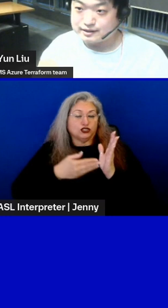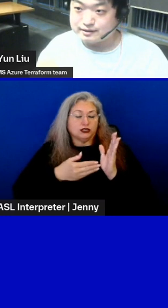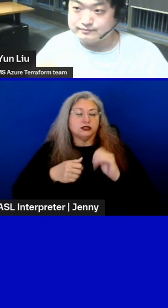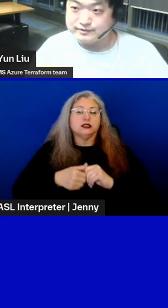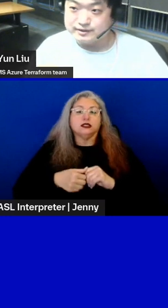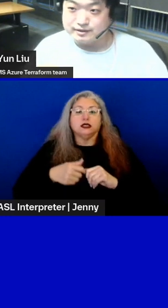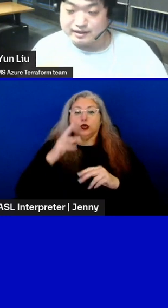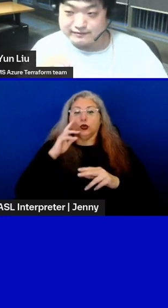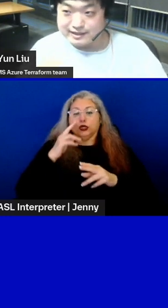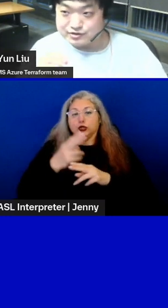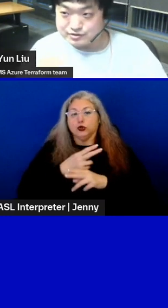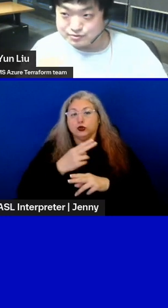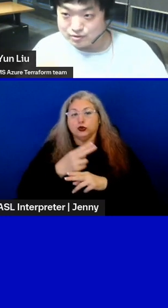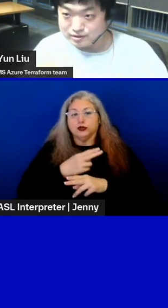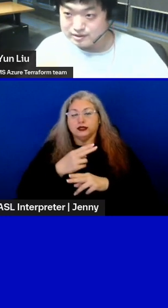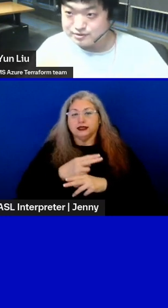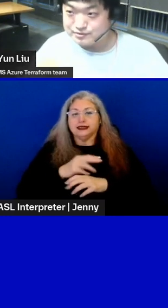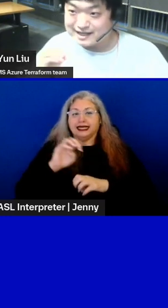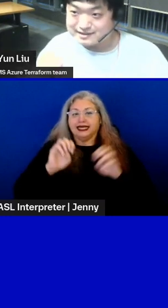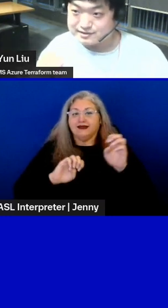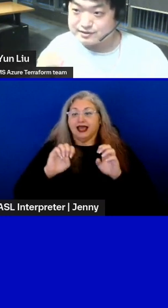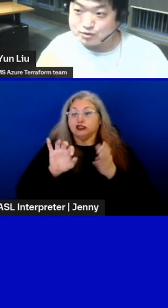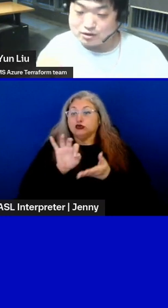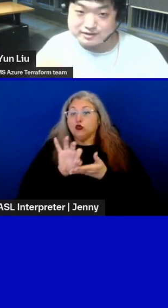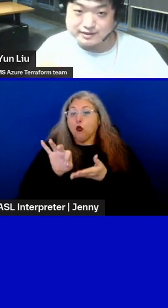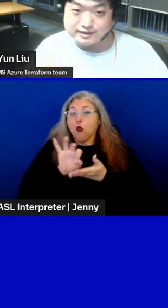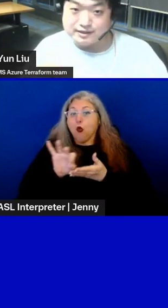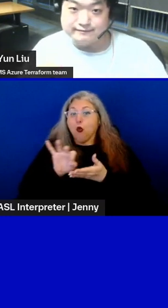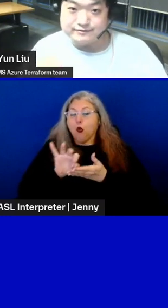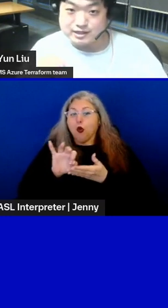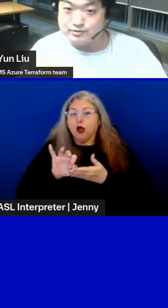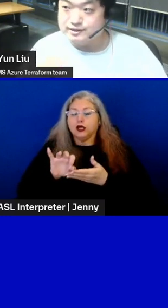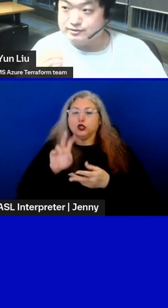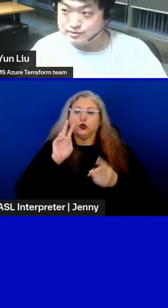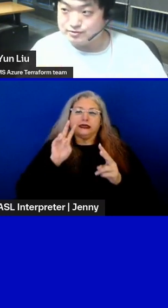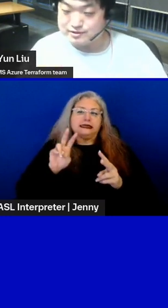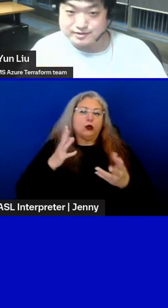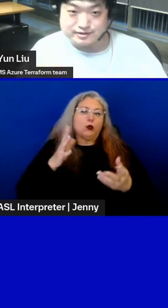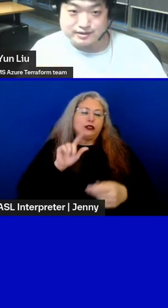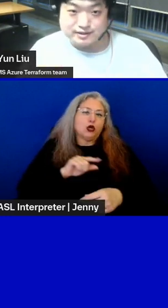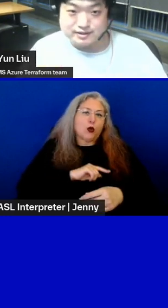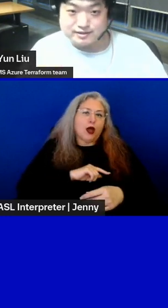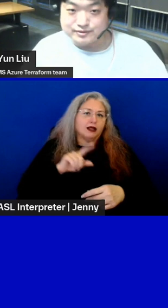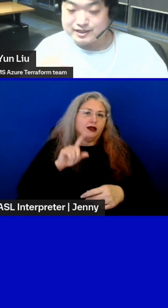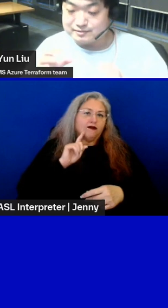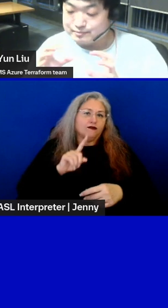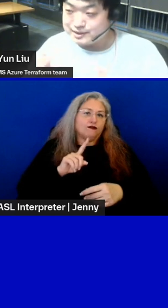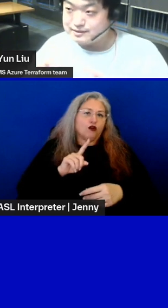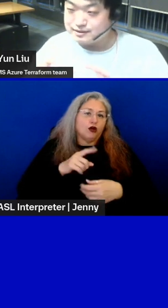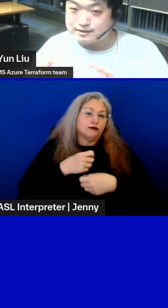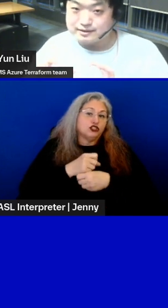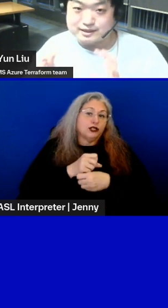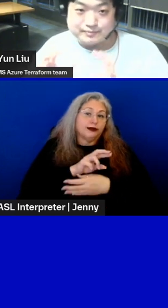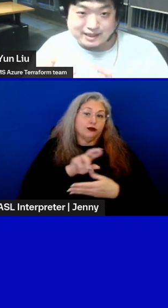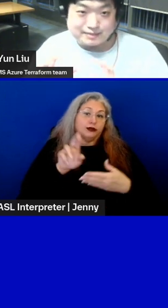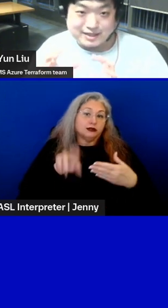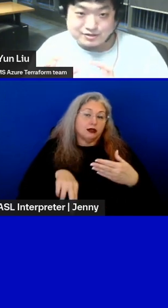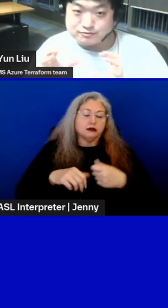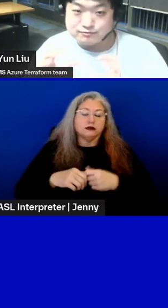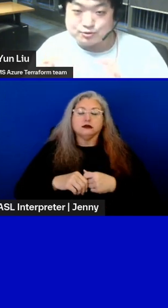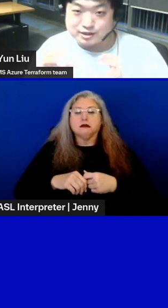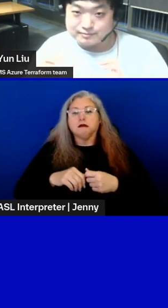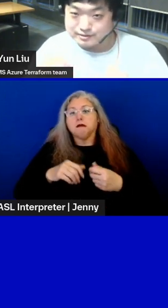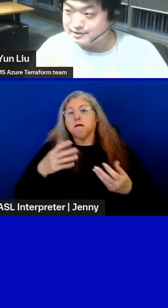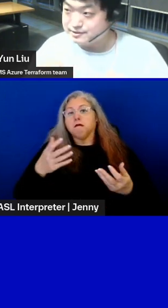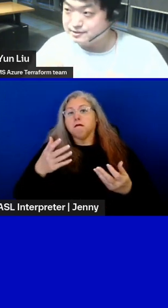the evaluation score to access the quality of generated results. So it mainly